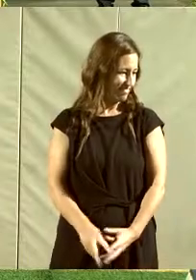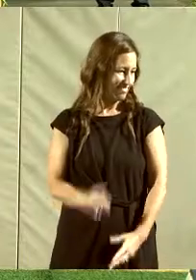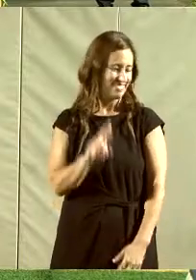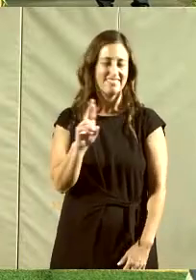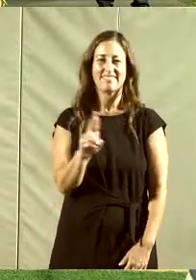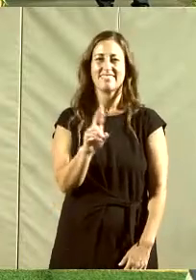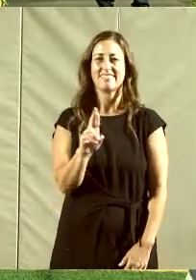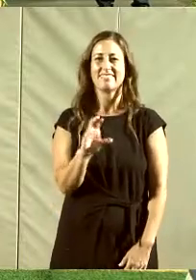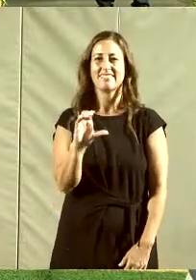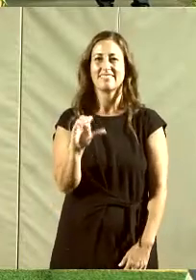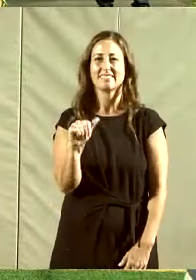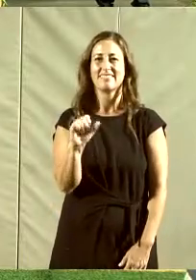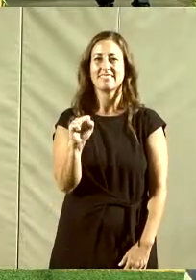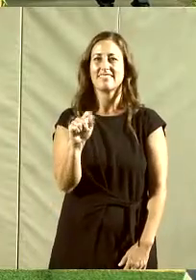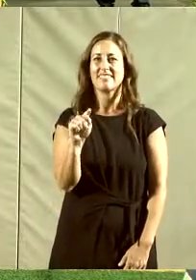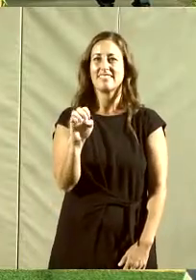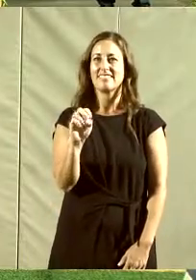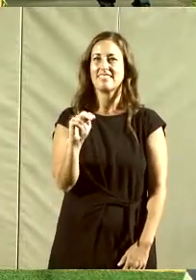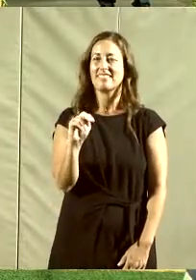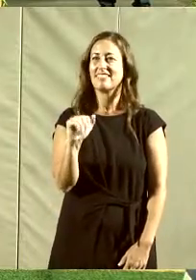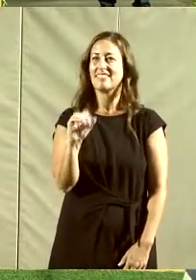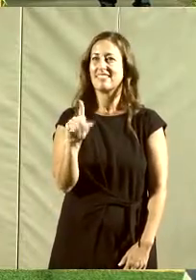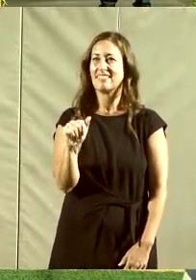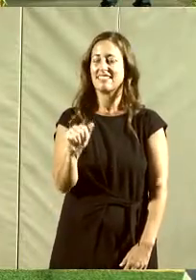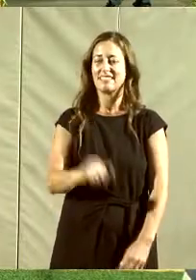Ruth Castañeda.